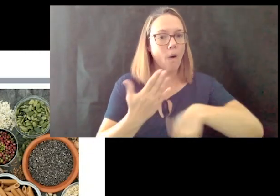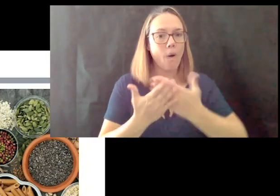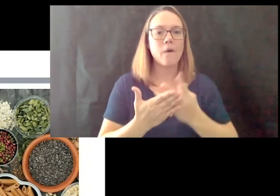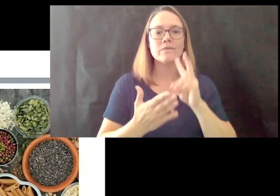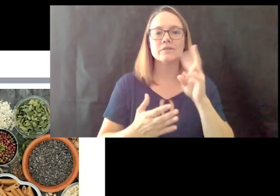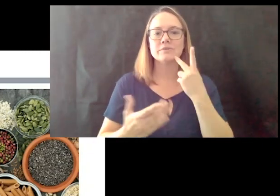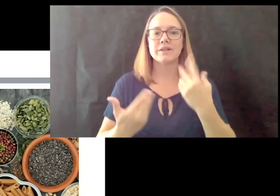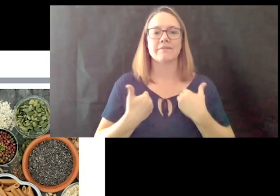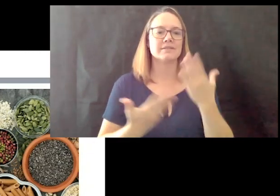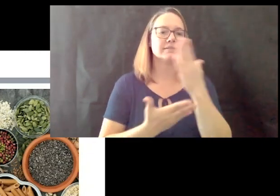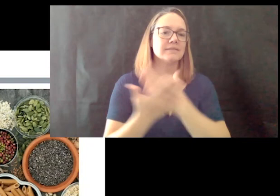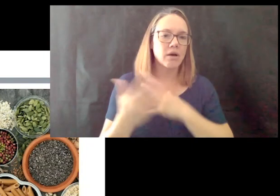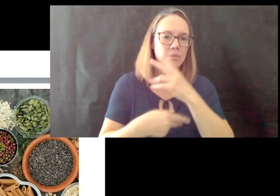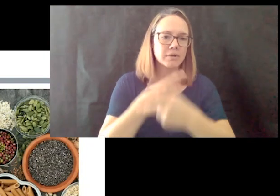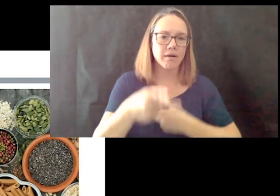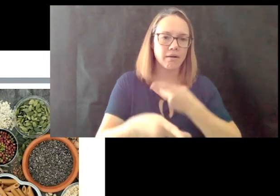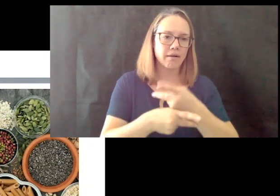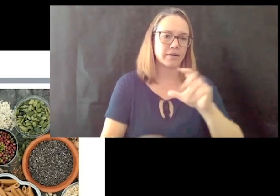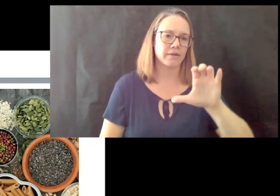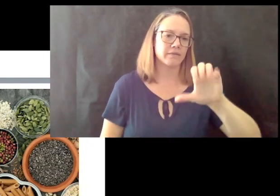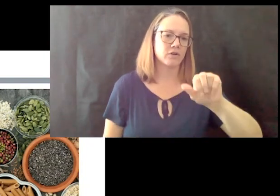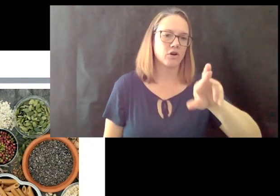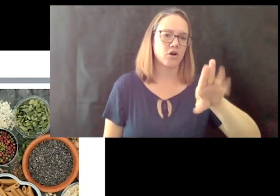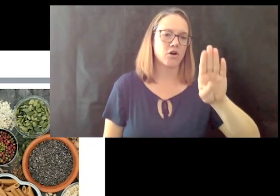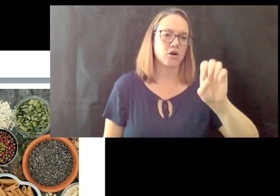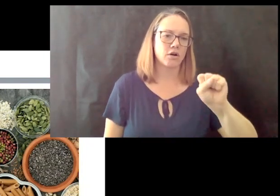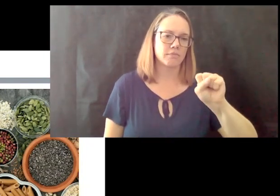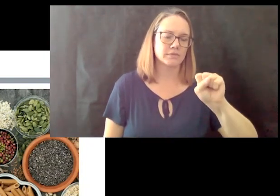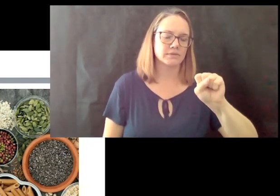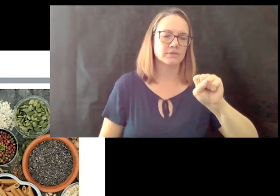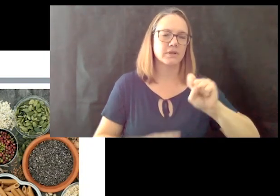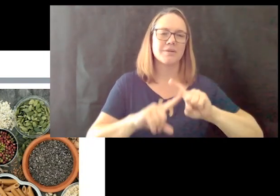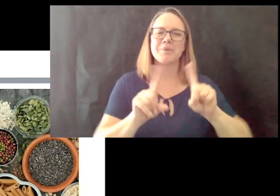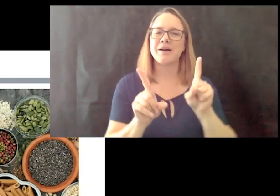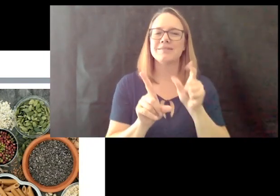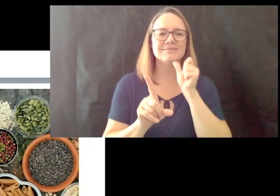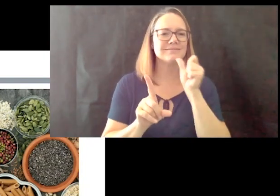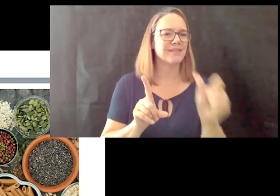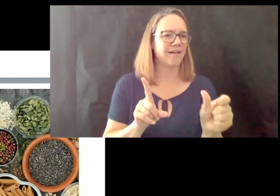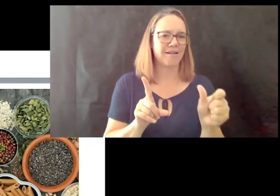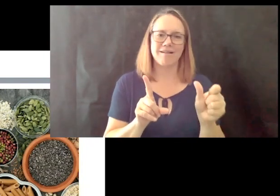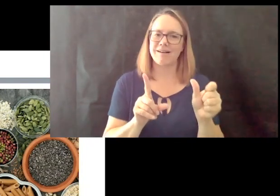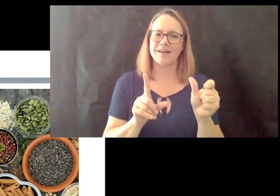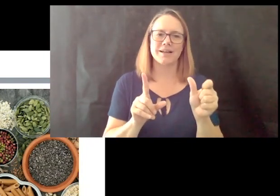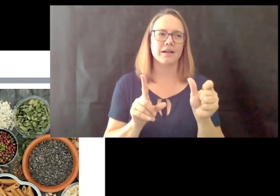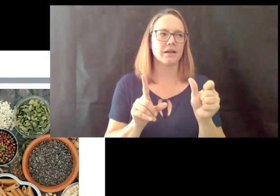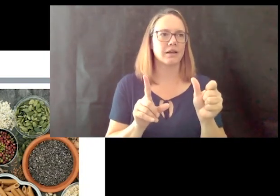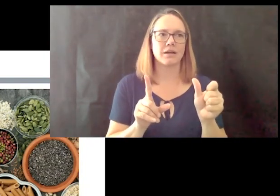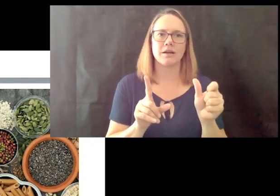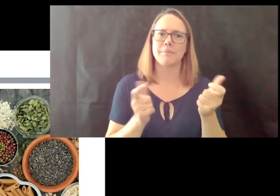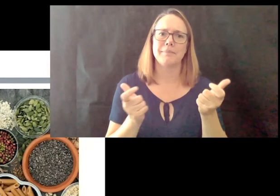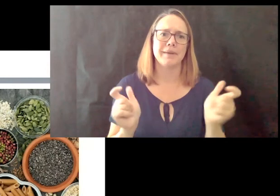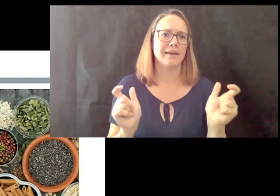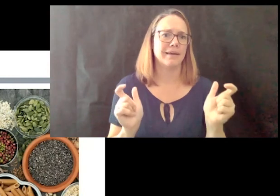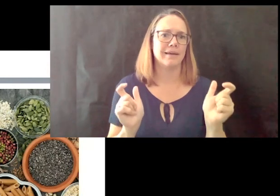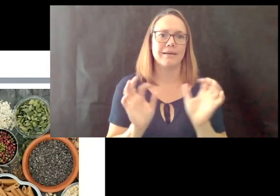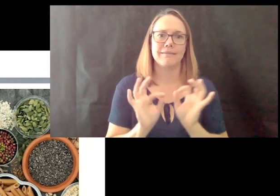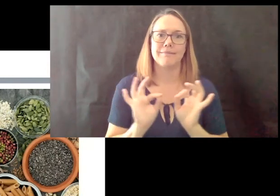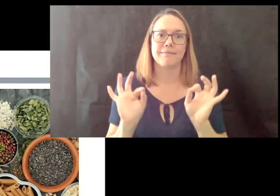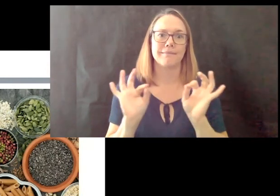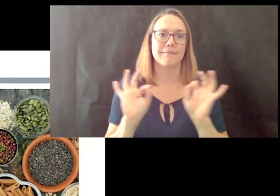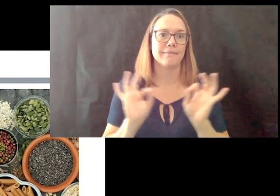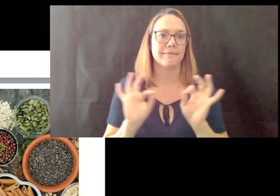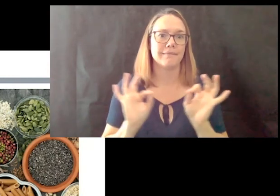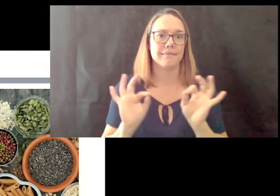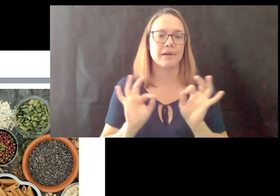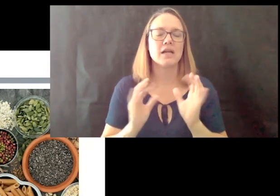All vegetables are going to contain some type of carbohydrate, but it's not what we consider significant. It